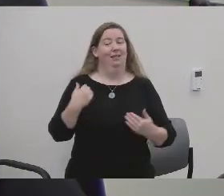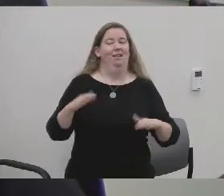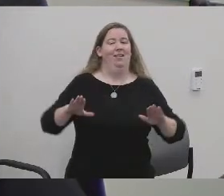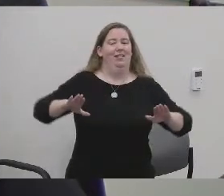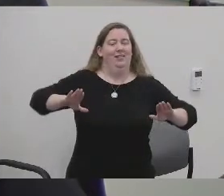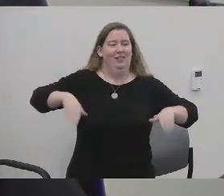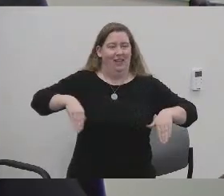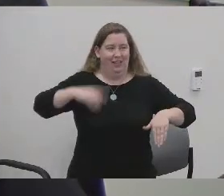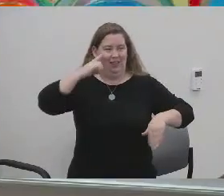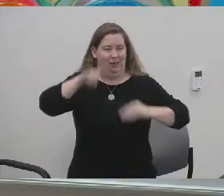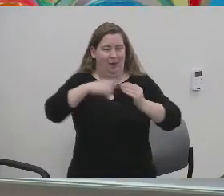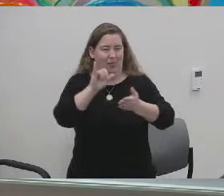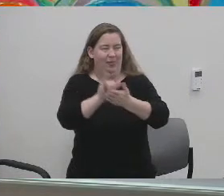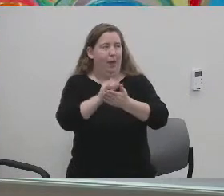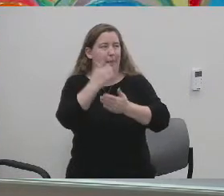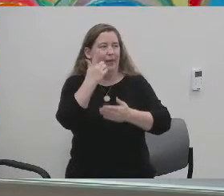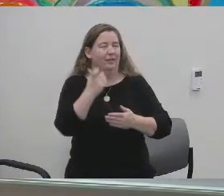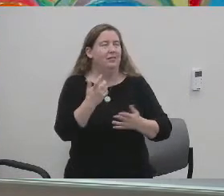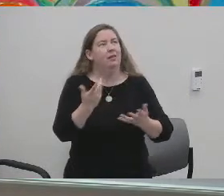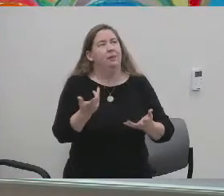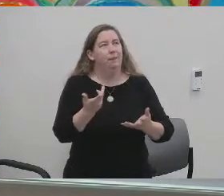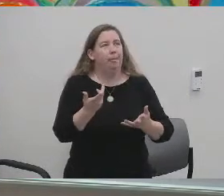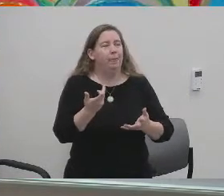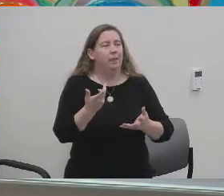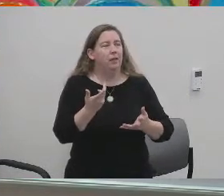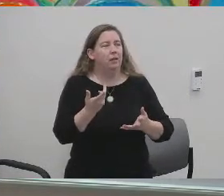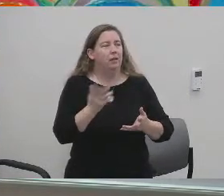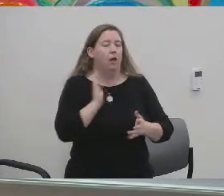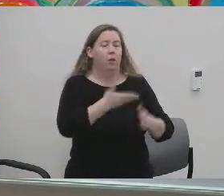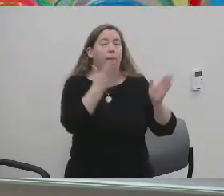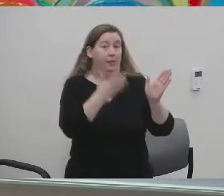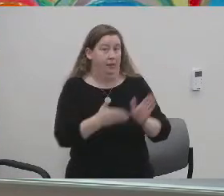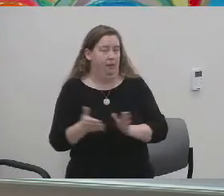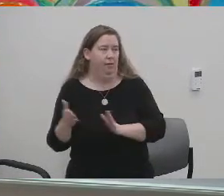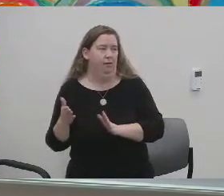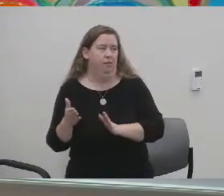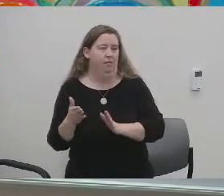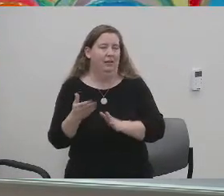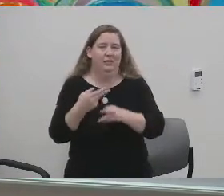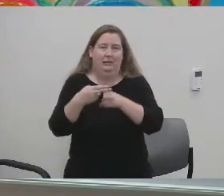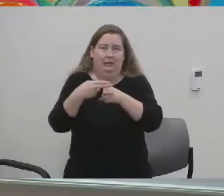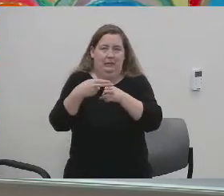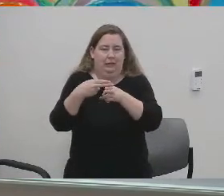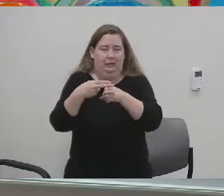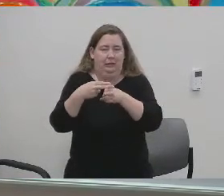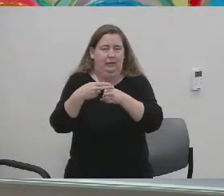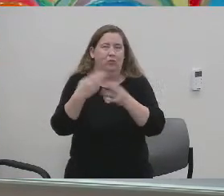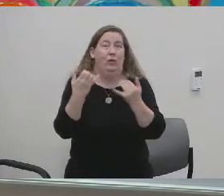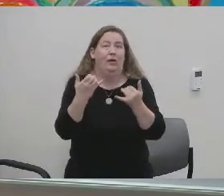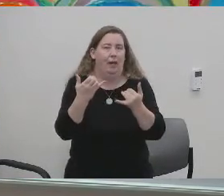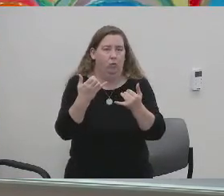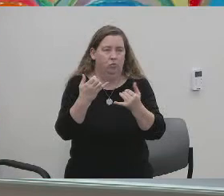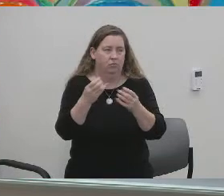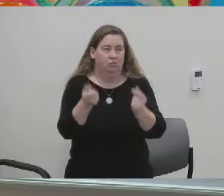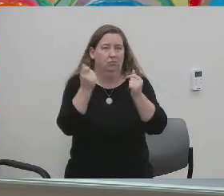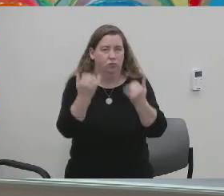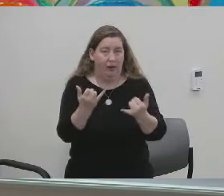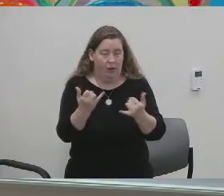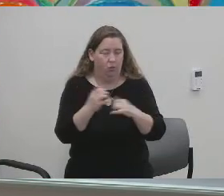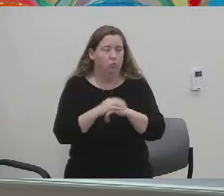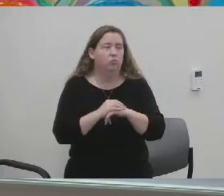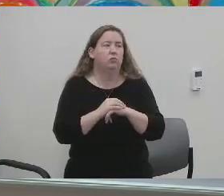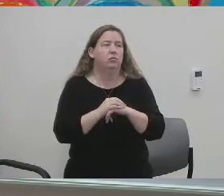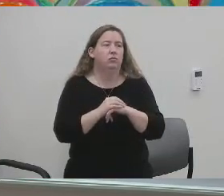addressing, because there is something significant to this. This is the plan for the moment indefinitely. The best part of it